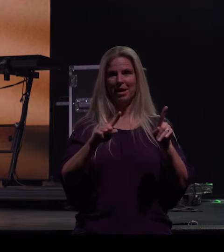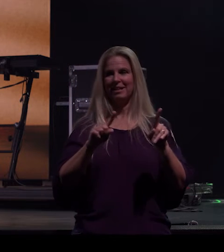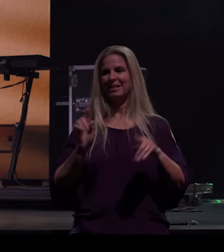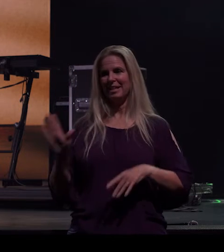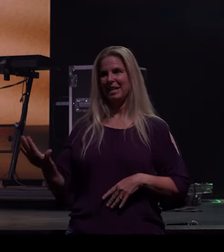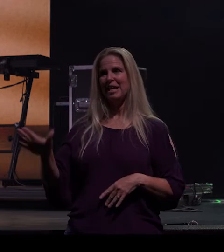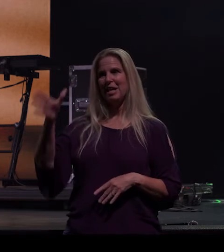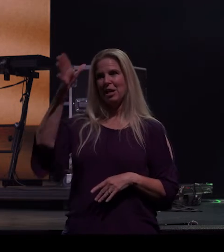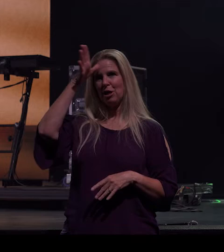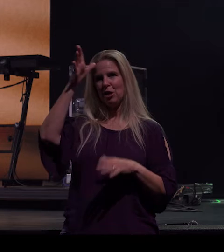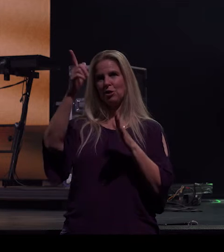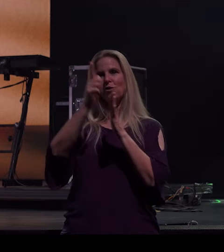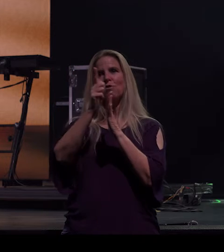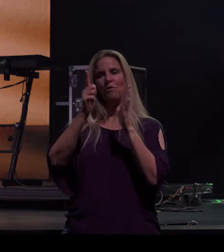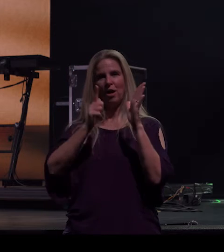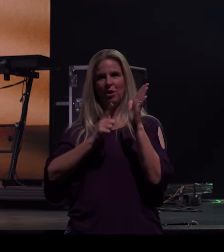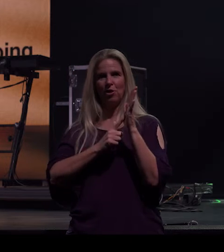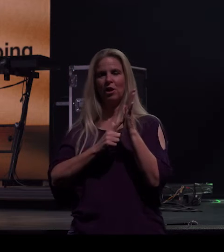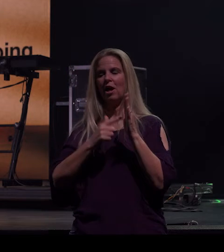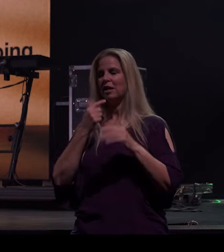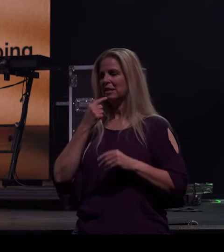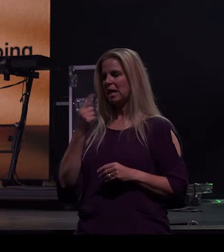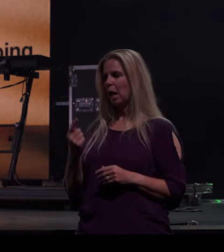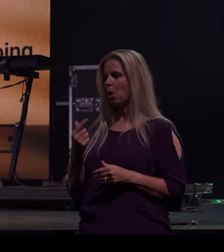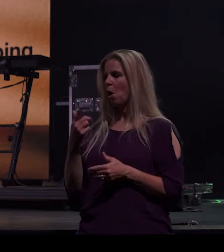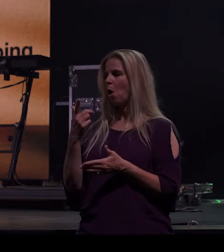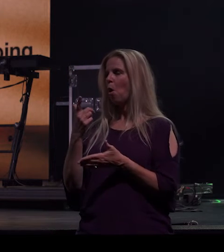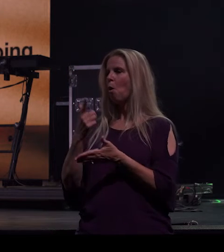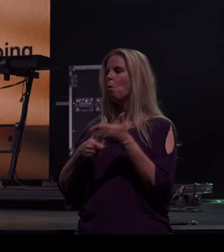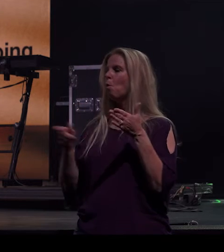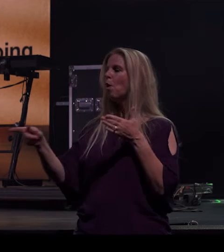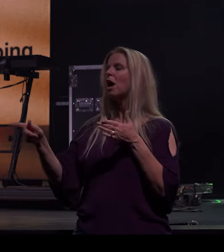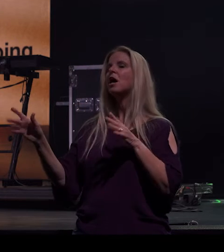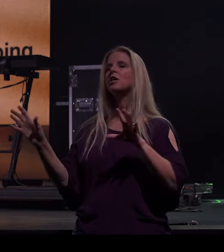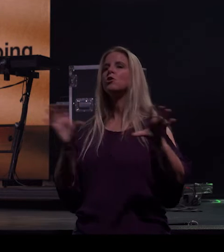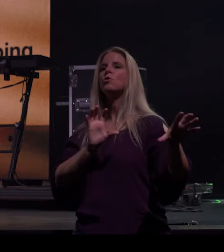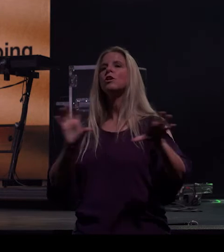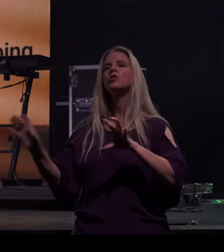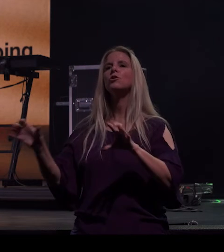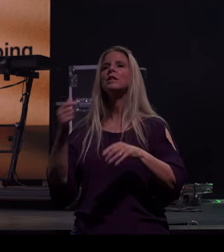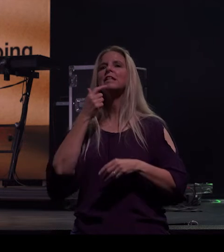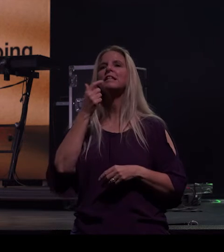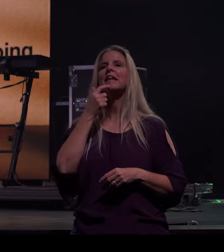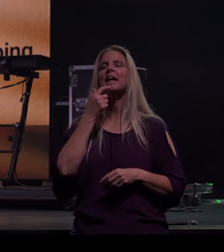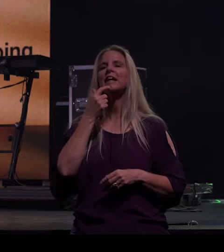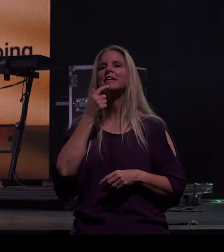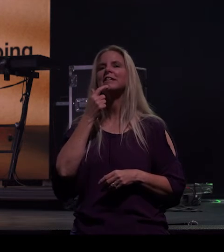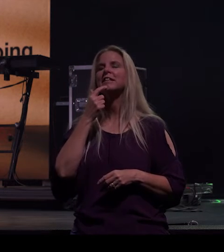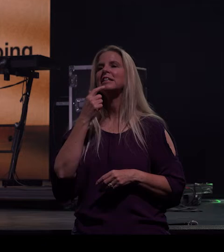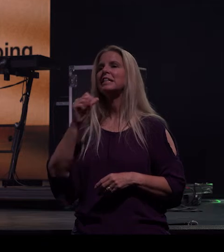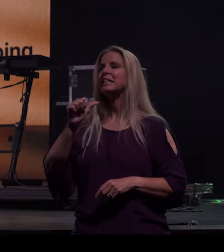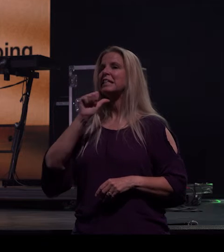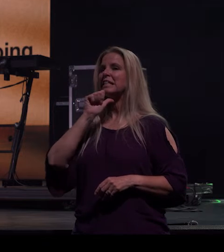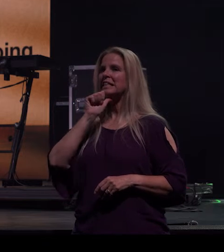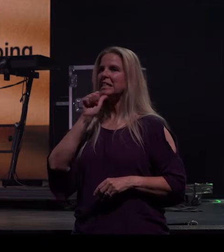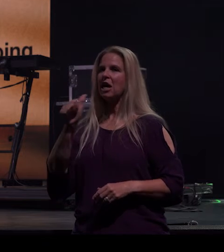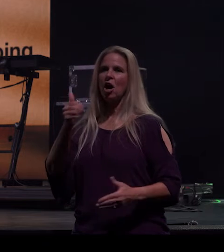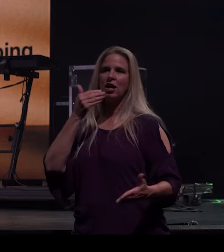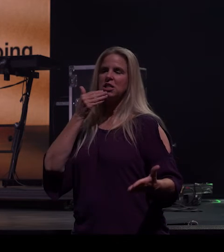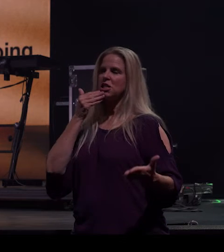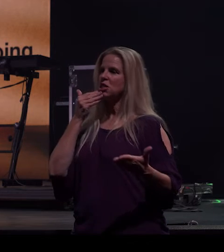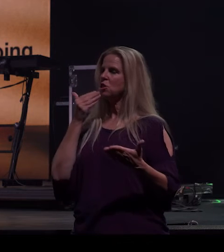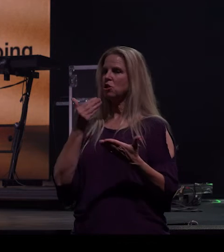verse 17. Moses' father-in-law replied, what you are doing, say it out loud, is not